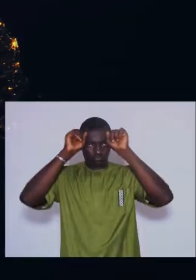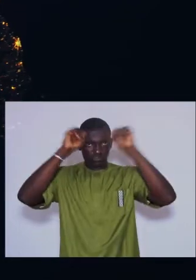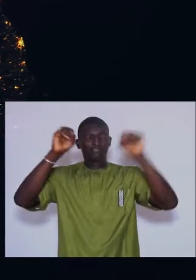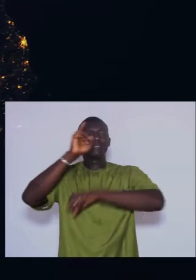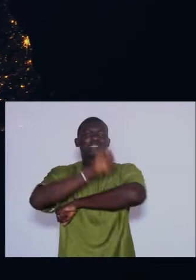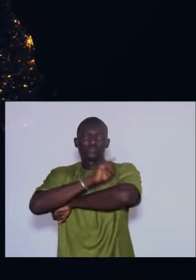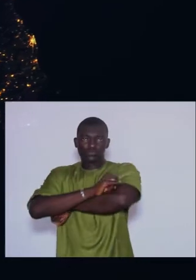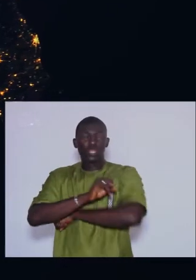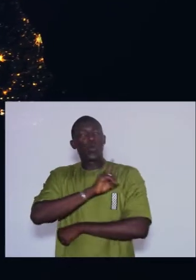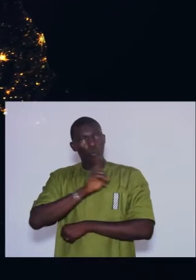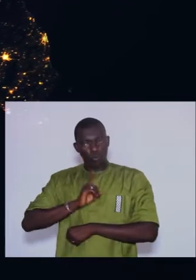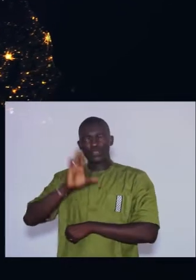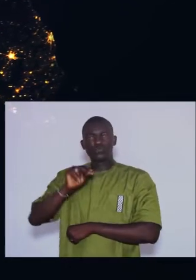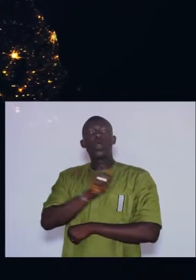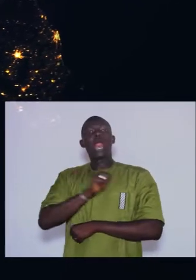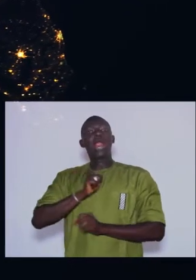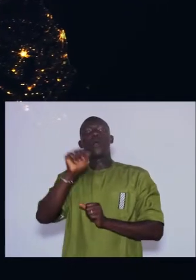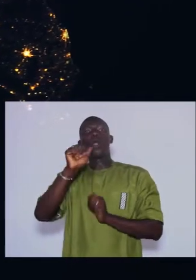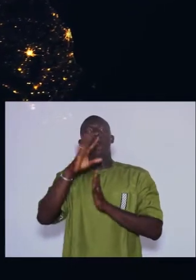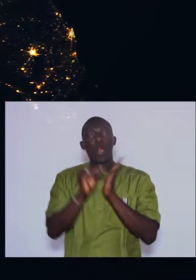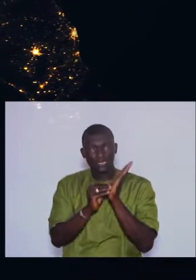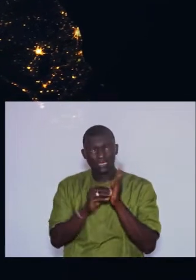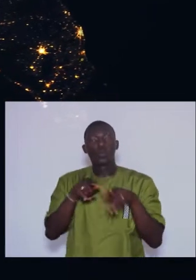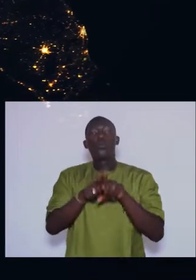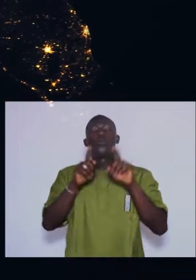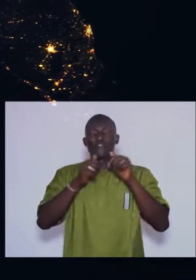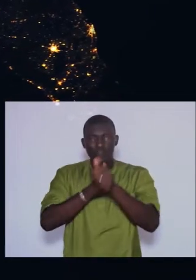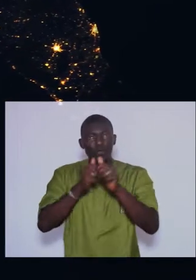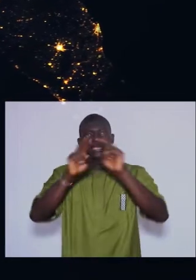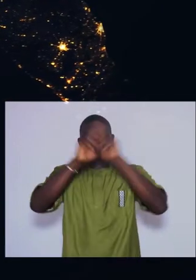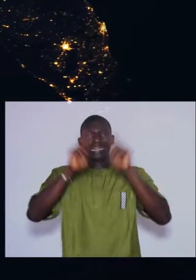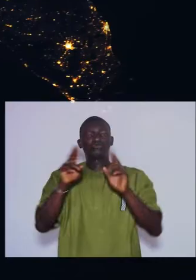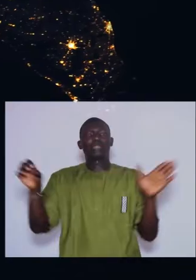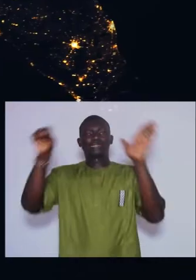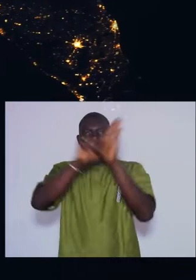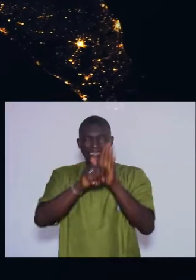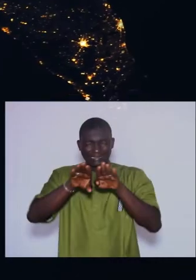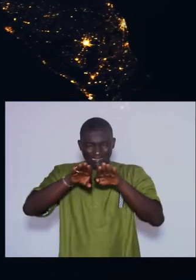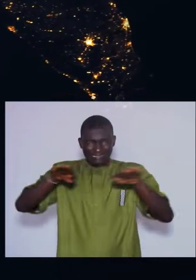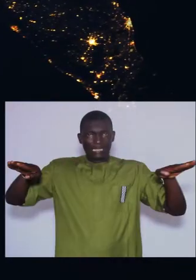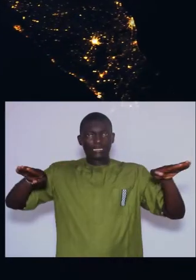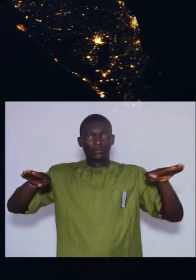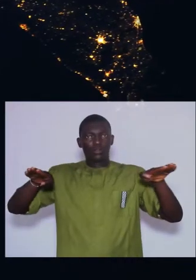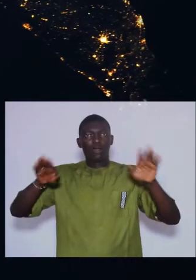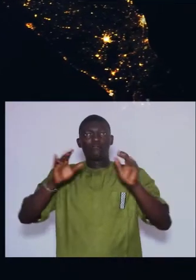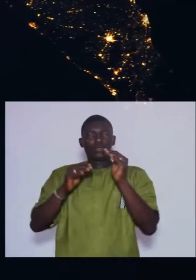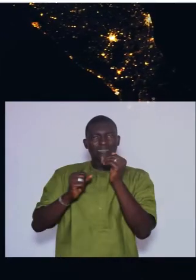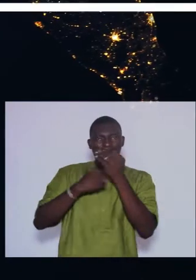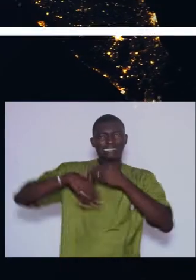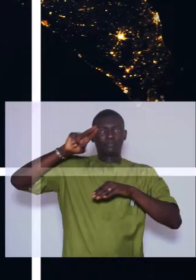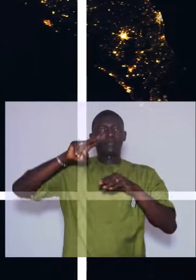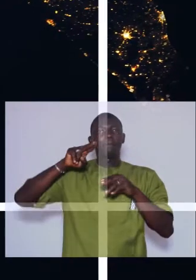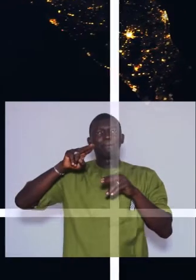institutions. We conduct our audits in accordance with the international standards of supreme audit institutions. Our audit